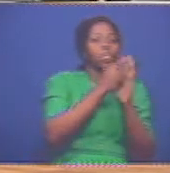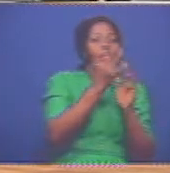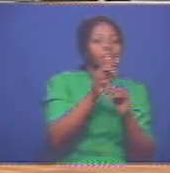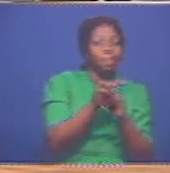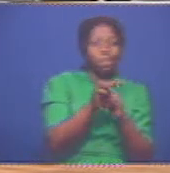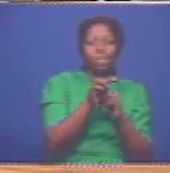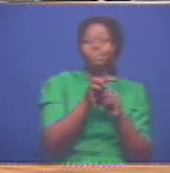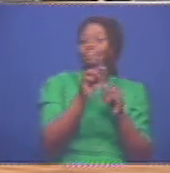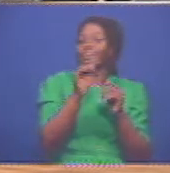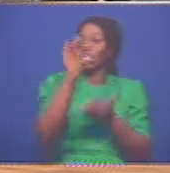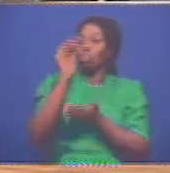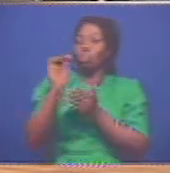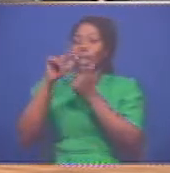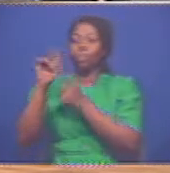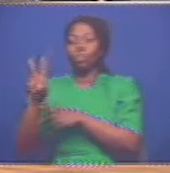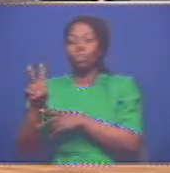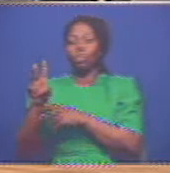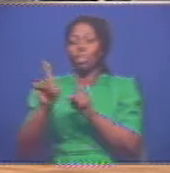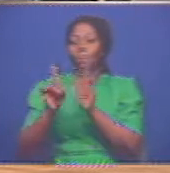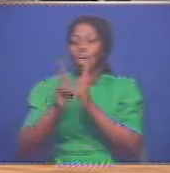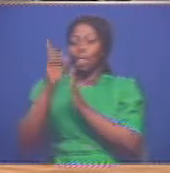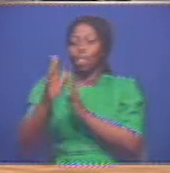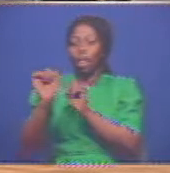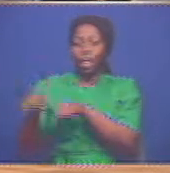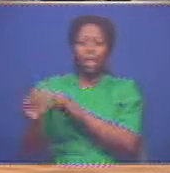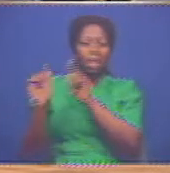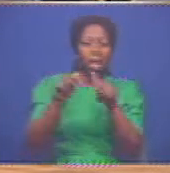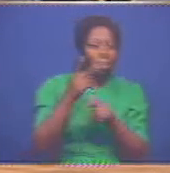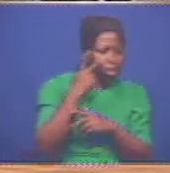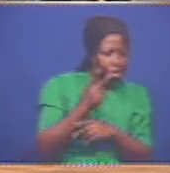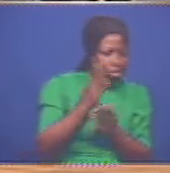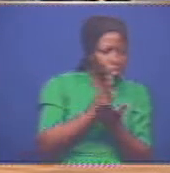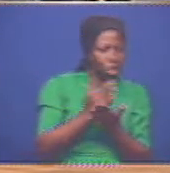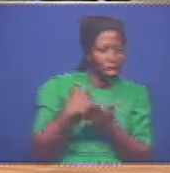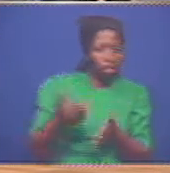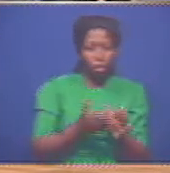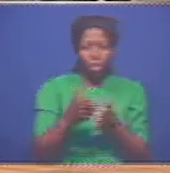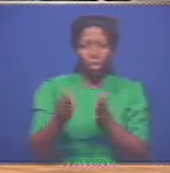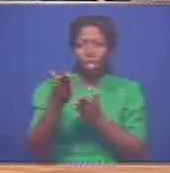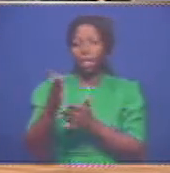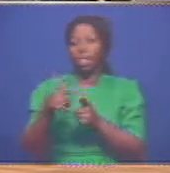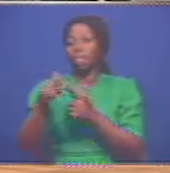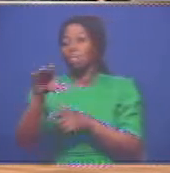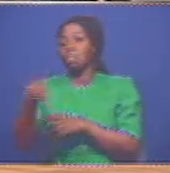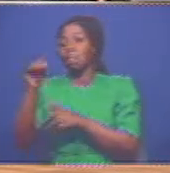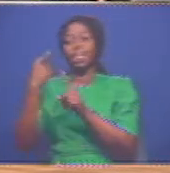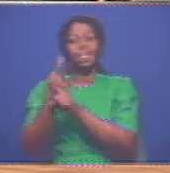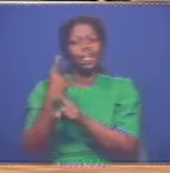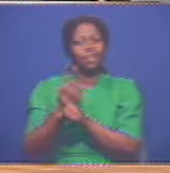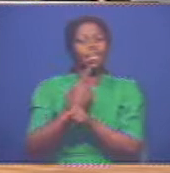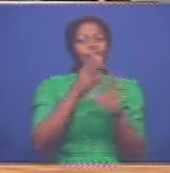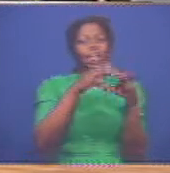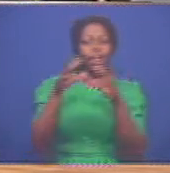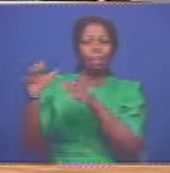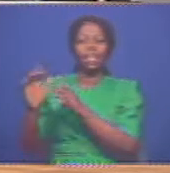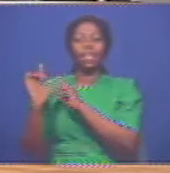developer, I can come and realize there's an opportunity here, and you'll find username, you find the hub, and many other companies out